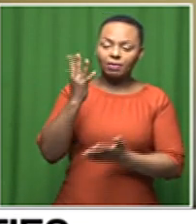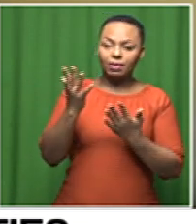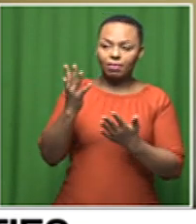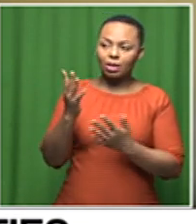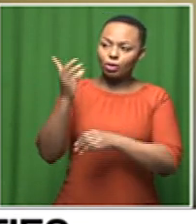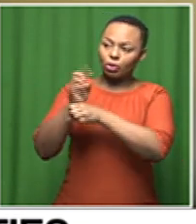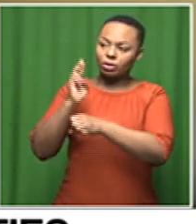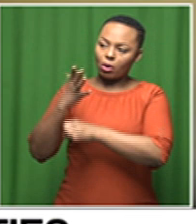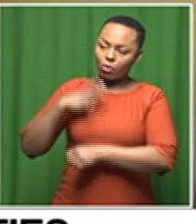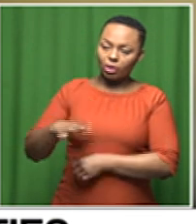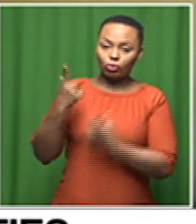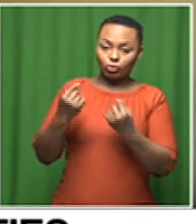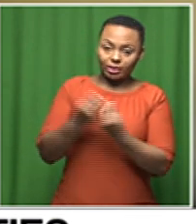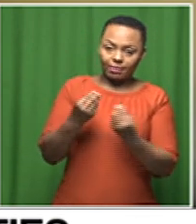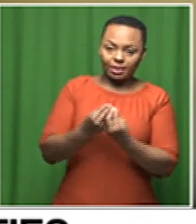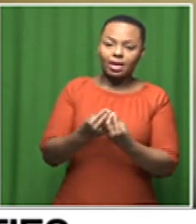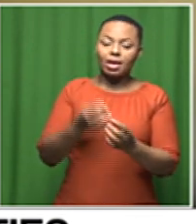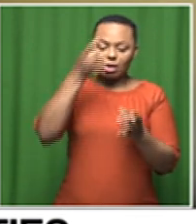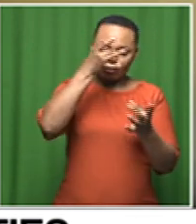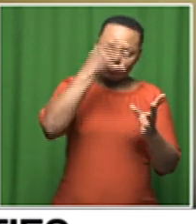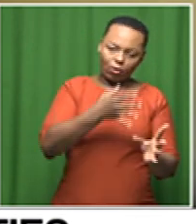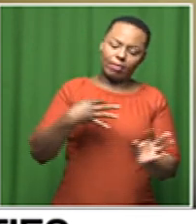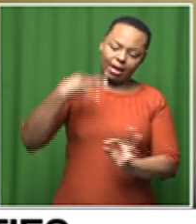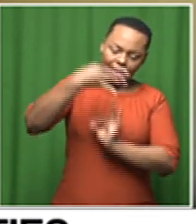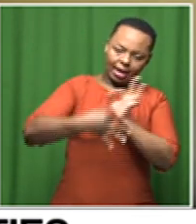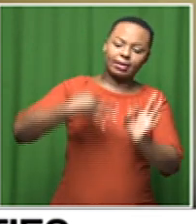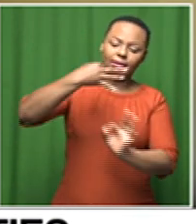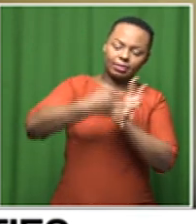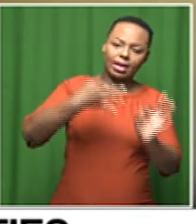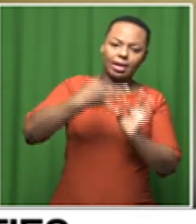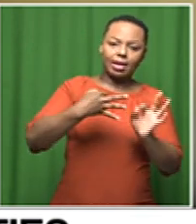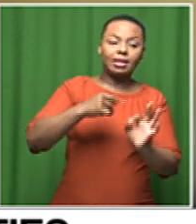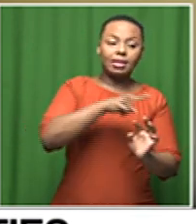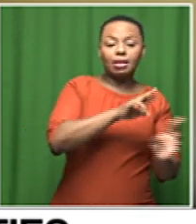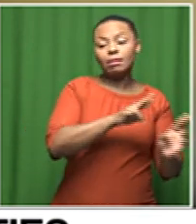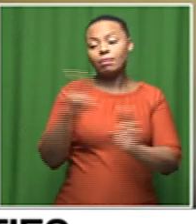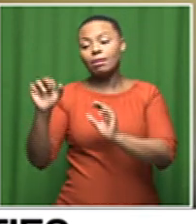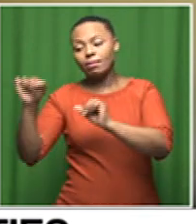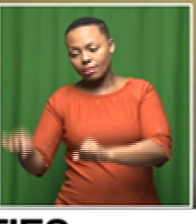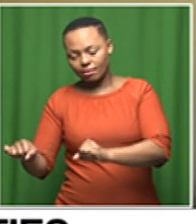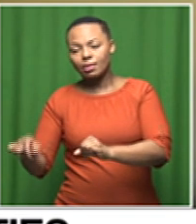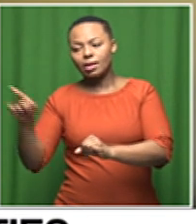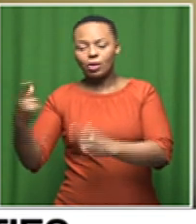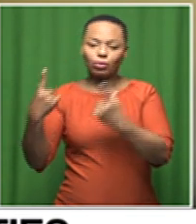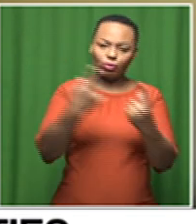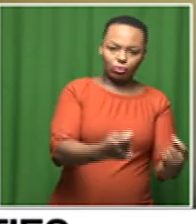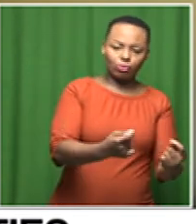doctor wants to do something, the doctor must take the time to inform them and get their consent. The patient has a